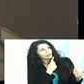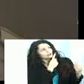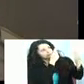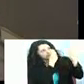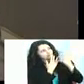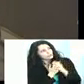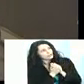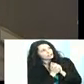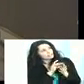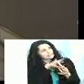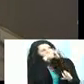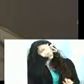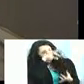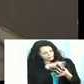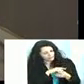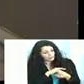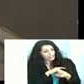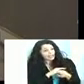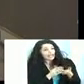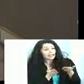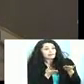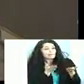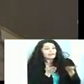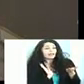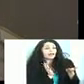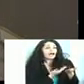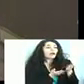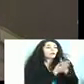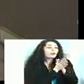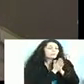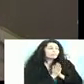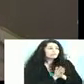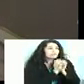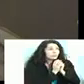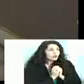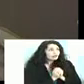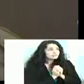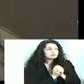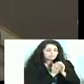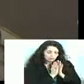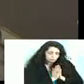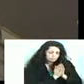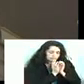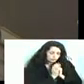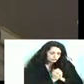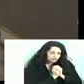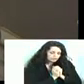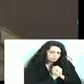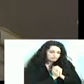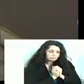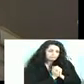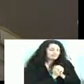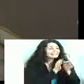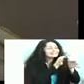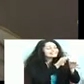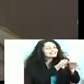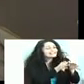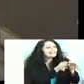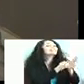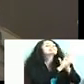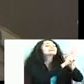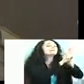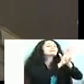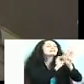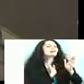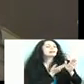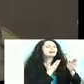spirit. And may our praise, our worship, be a symbol of our